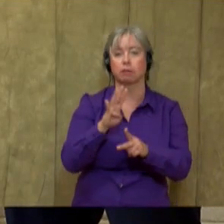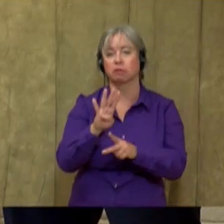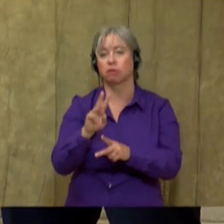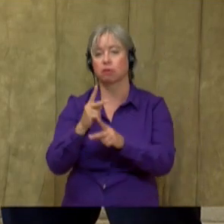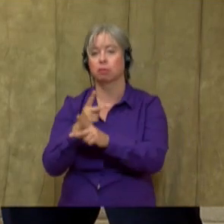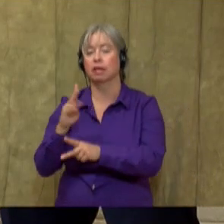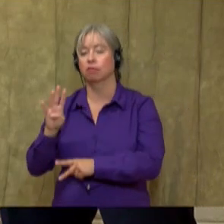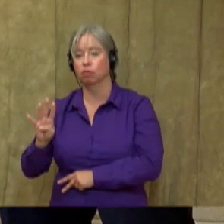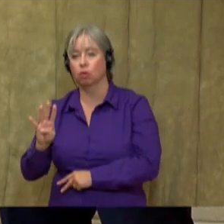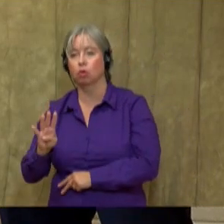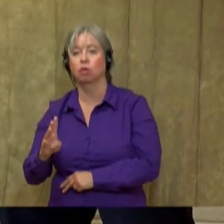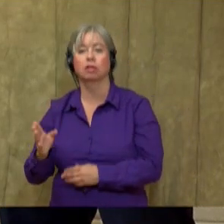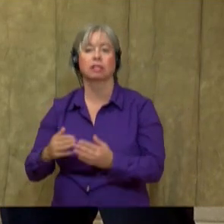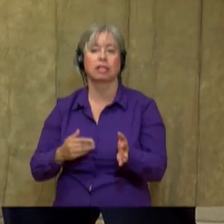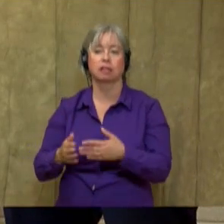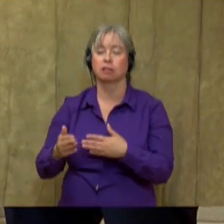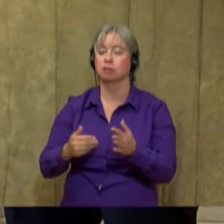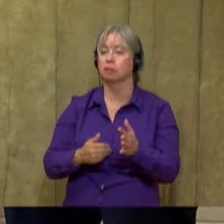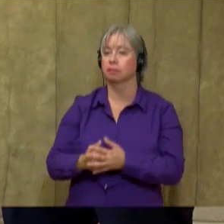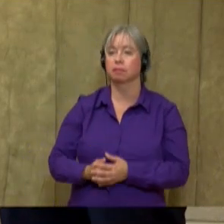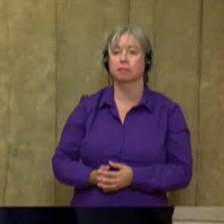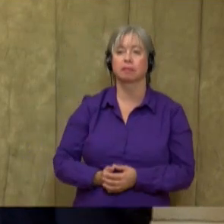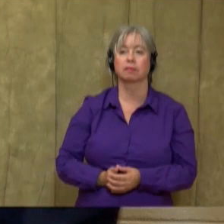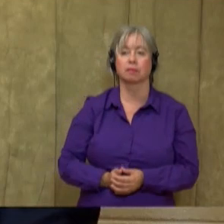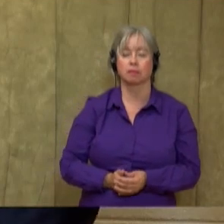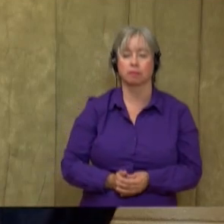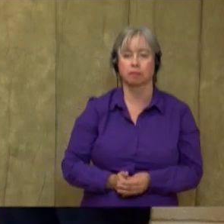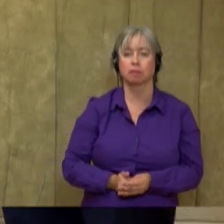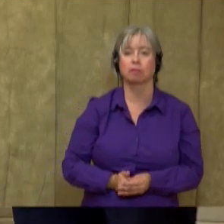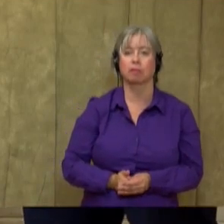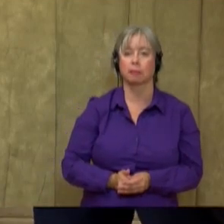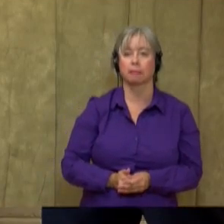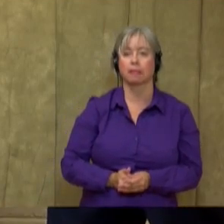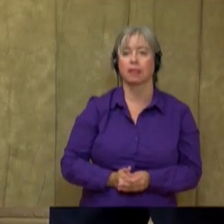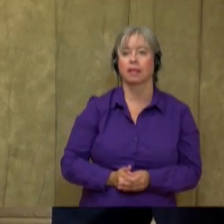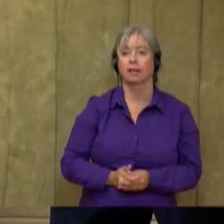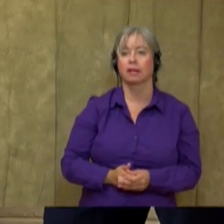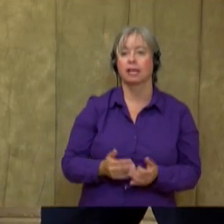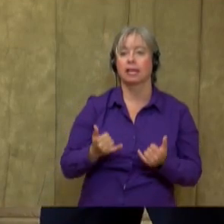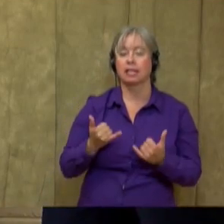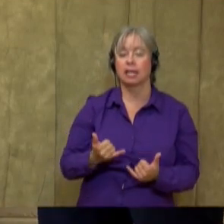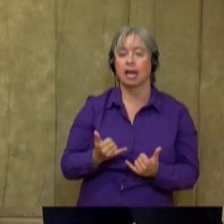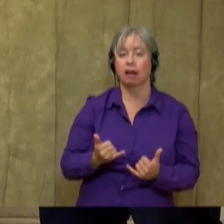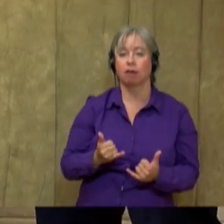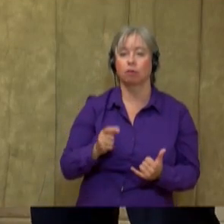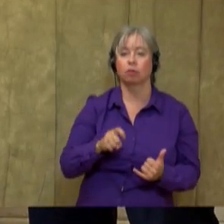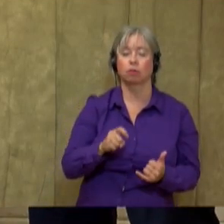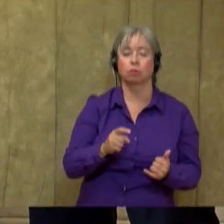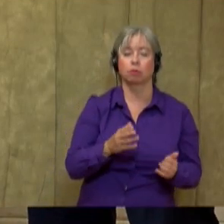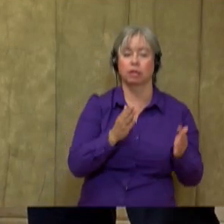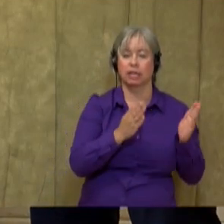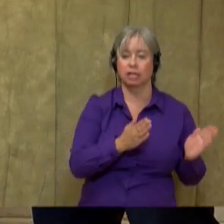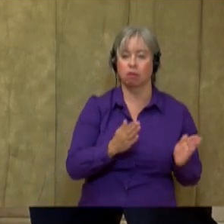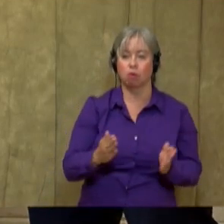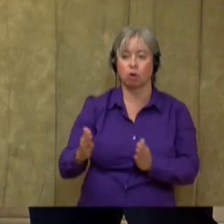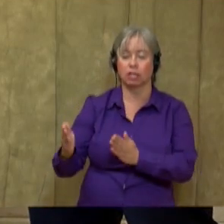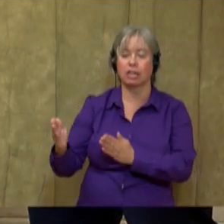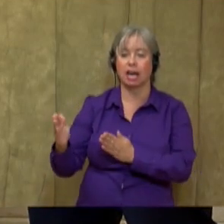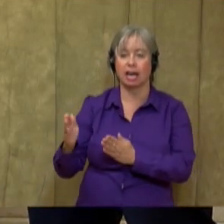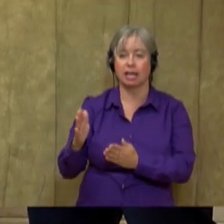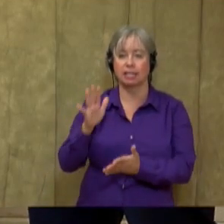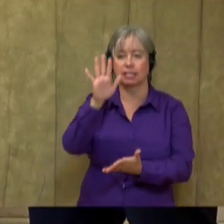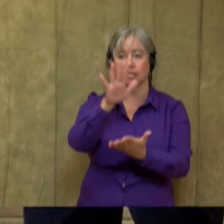or not there's any kind of functional relationship, I think it's productive for us to organize that information into a